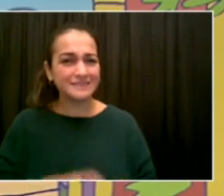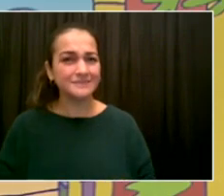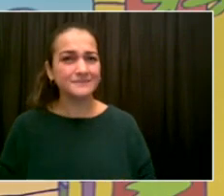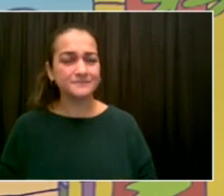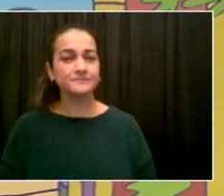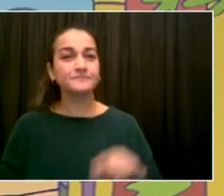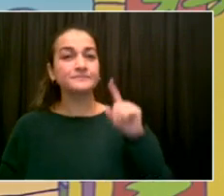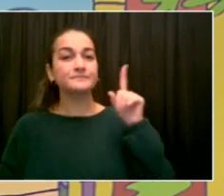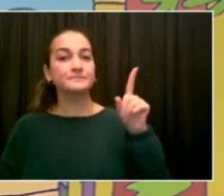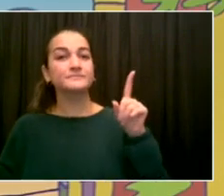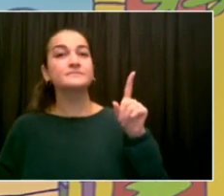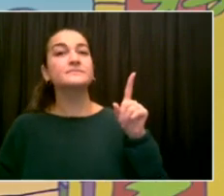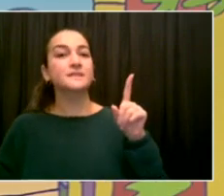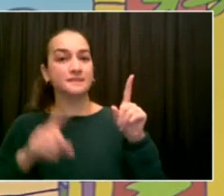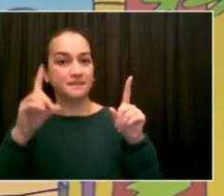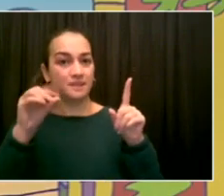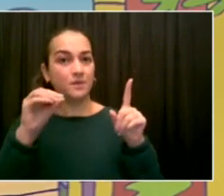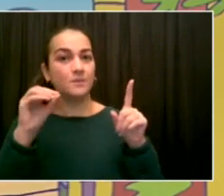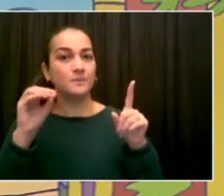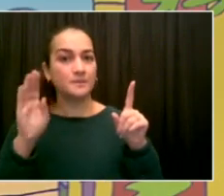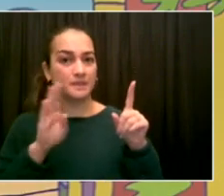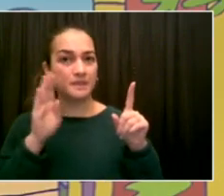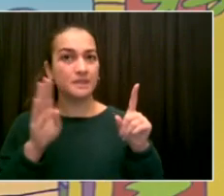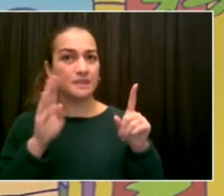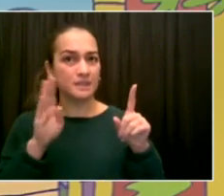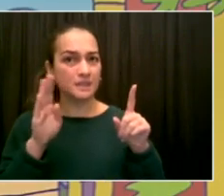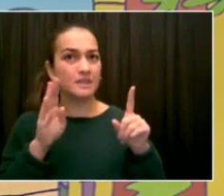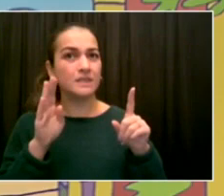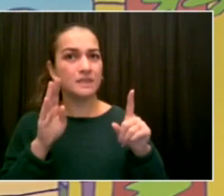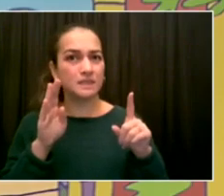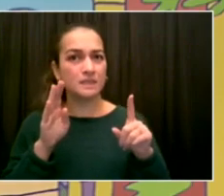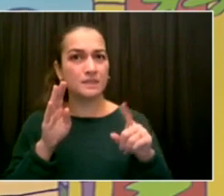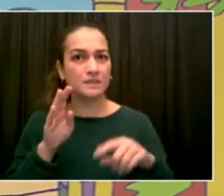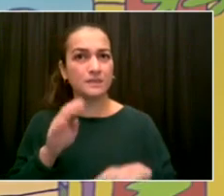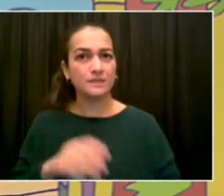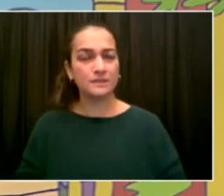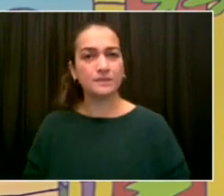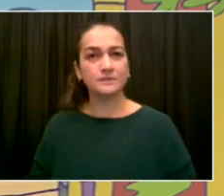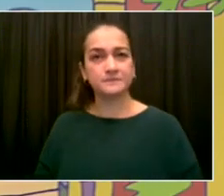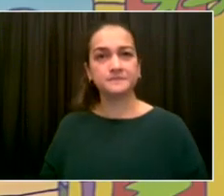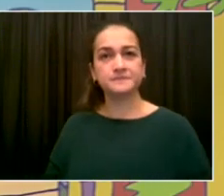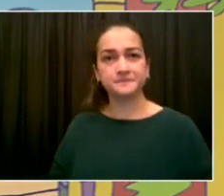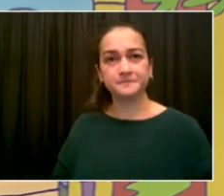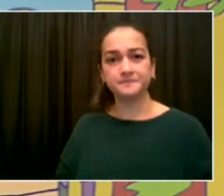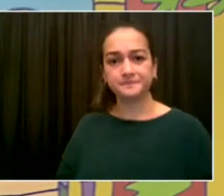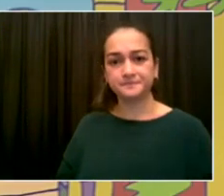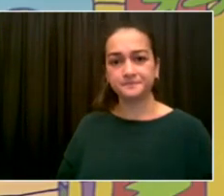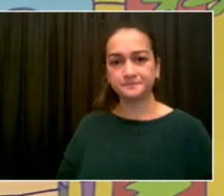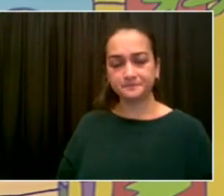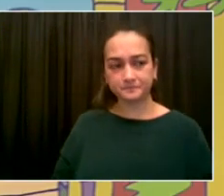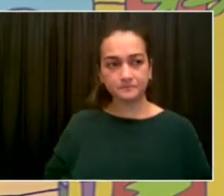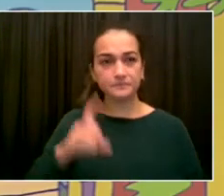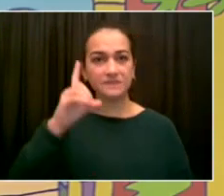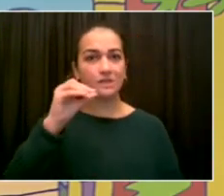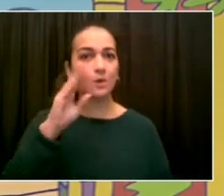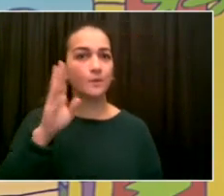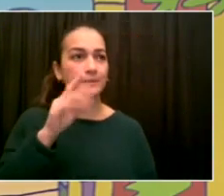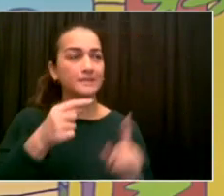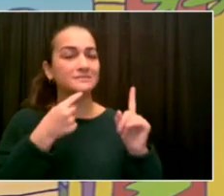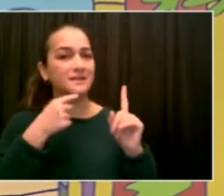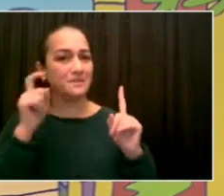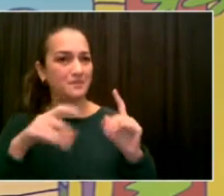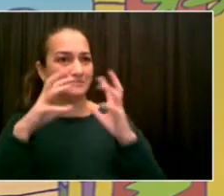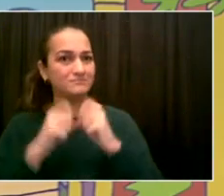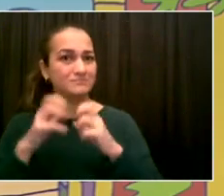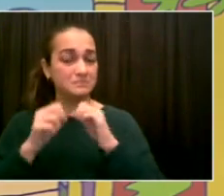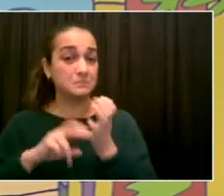your question. This is law. This is not DOB regulation. This is law because you know, and so many